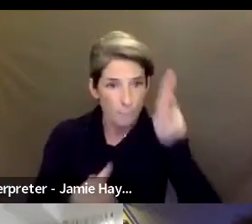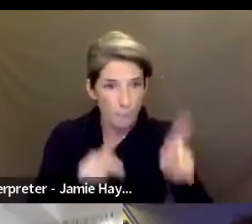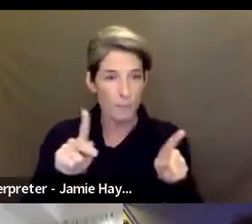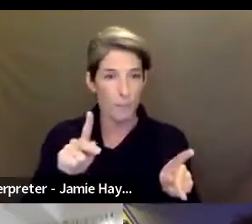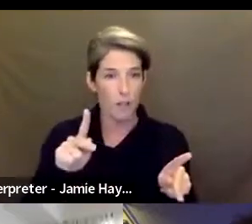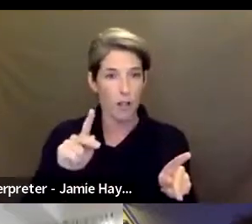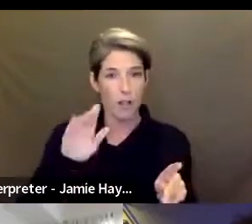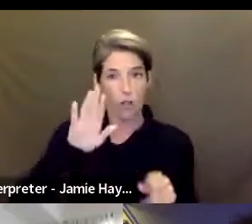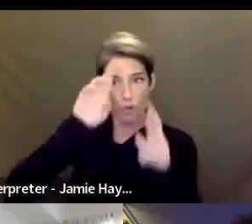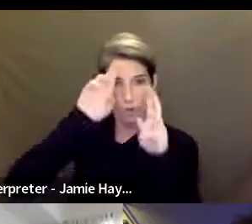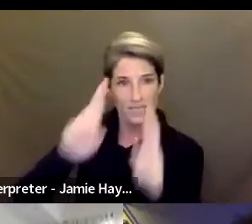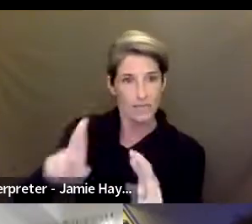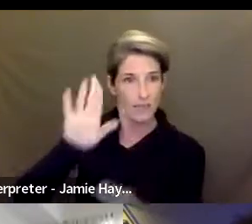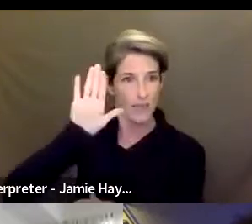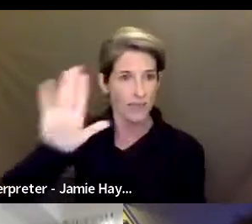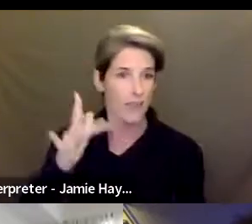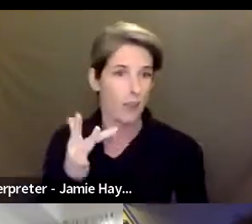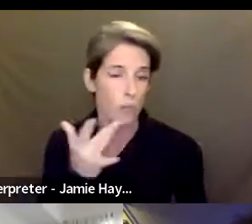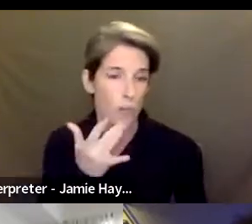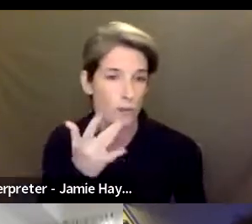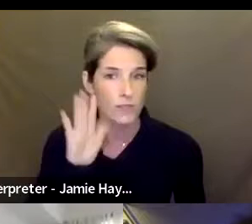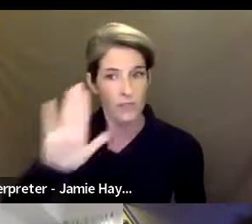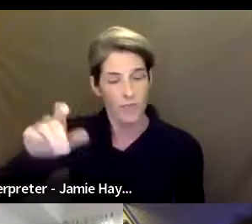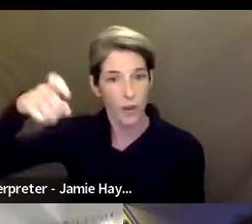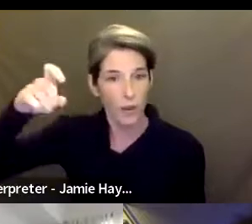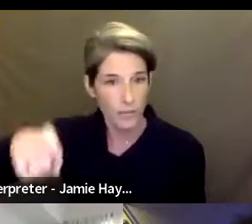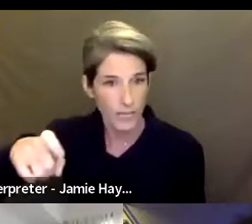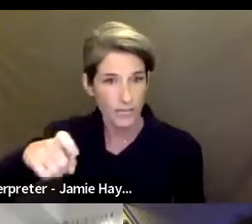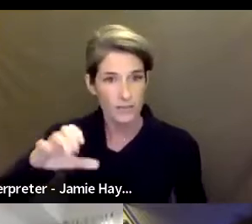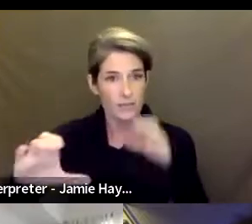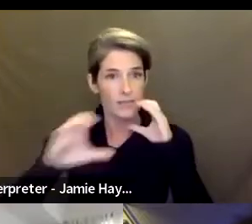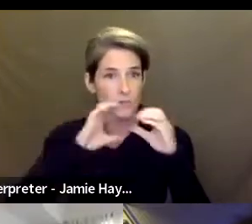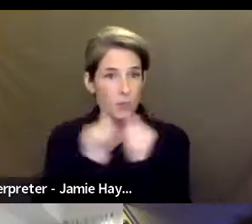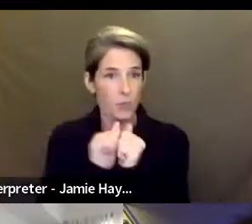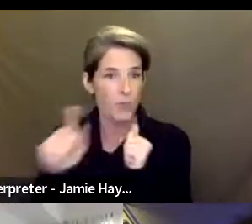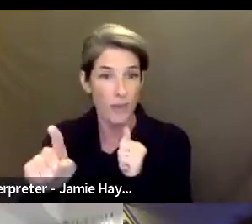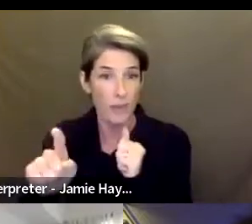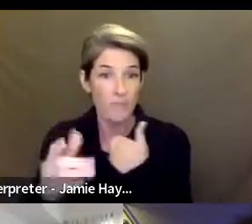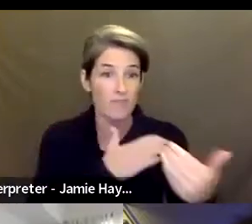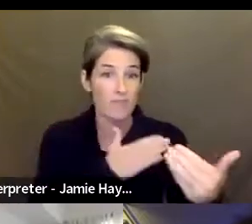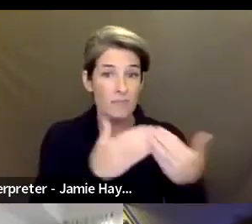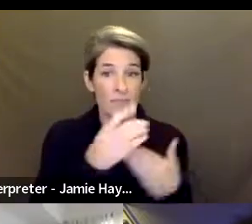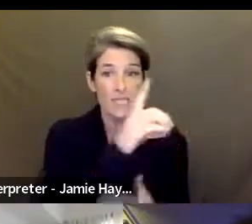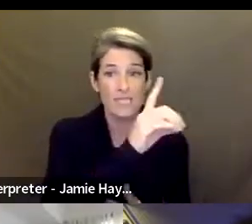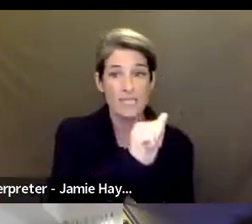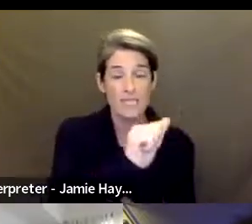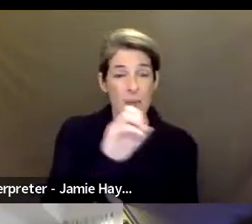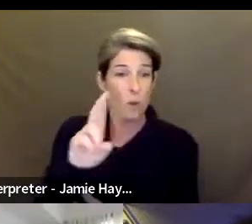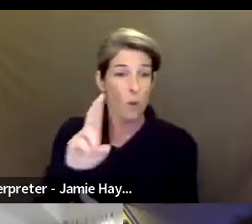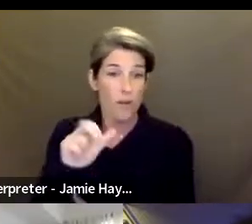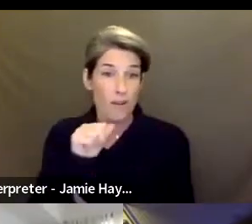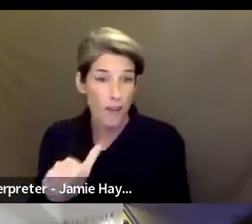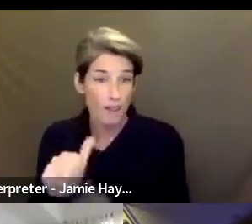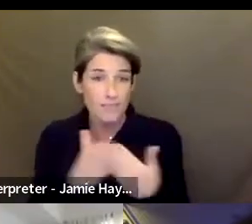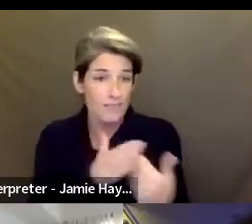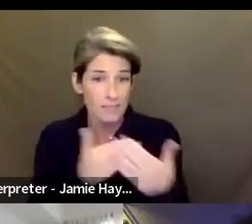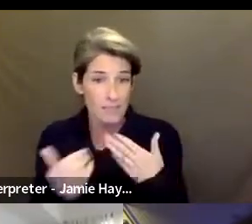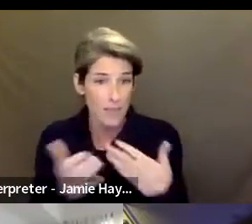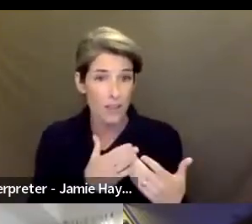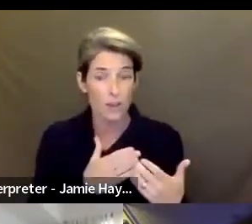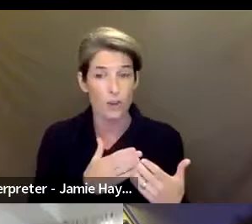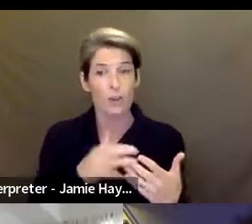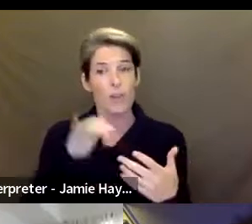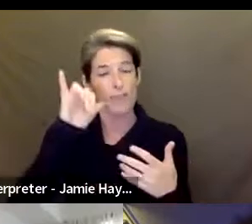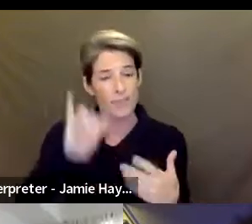and you are going, hey, what do you need to be successful? Whether you're disabled or not in this audition, that's when people are going to create the